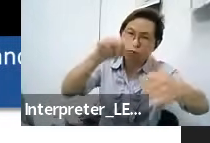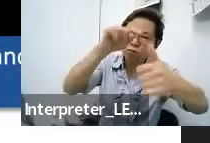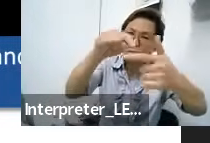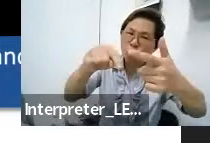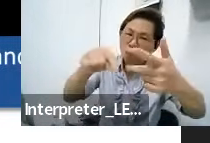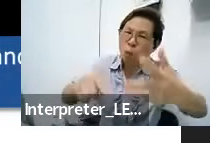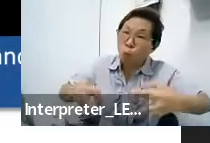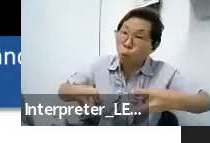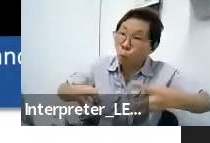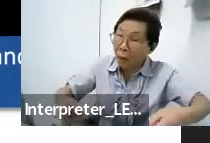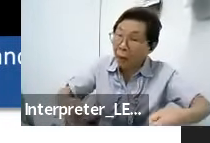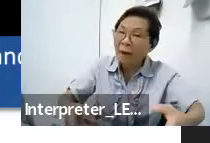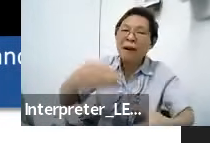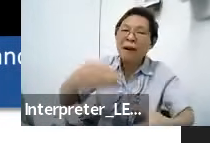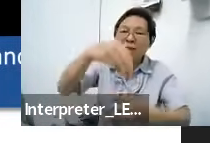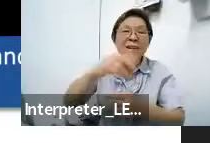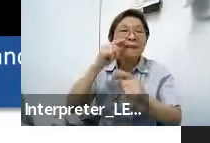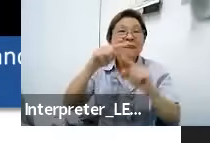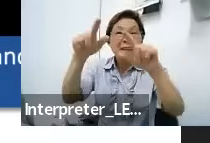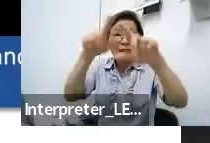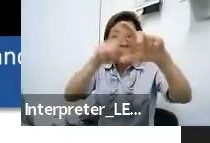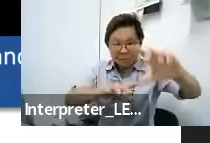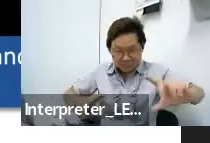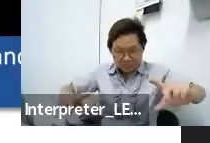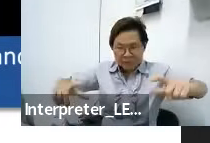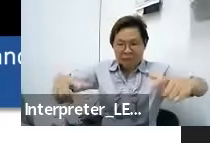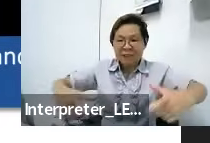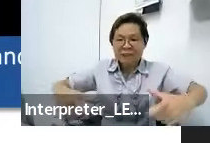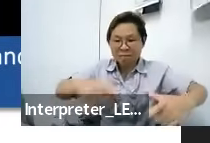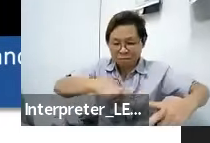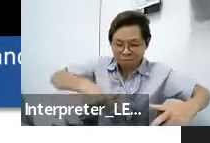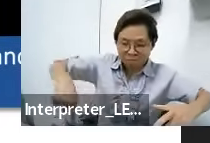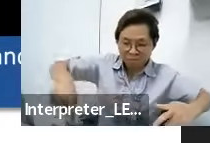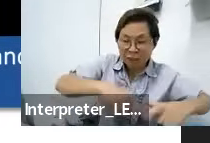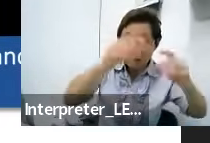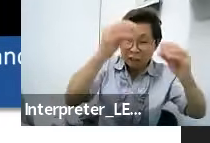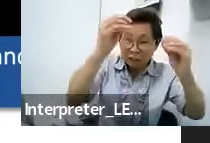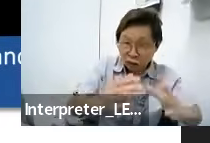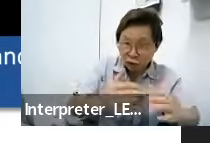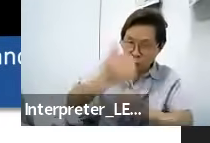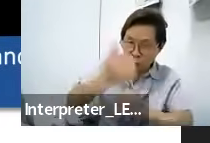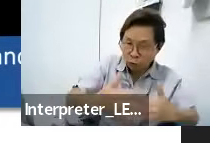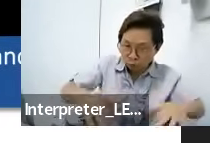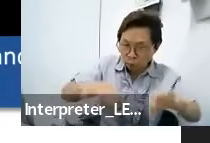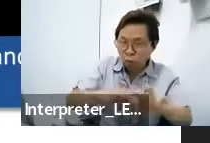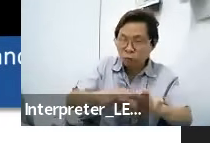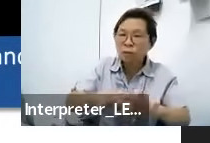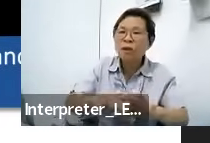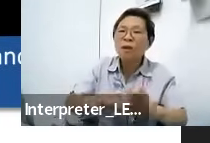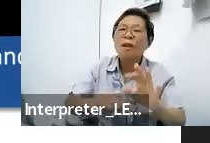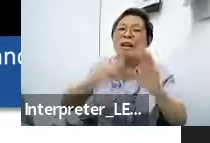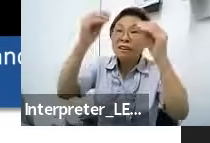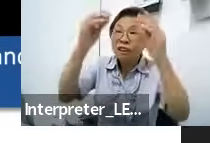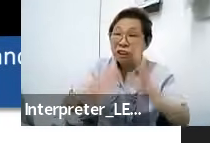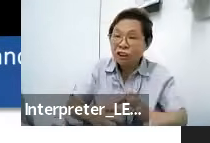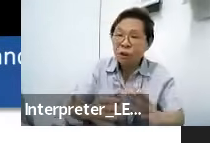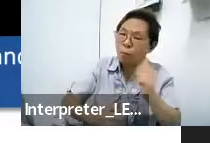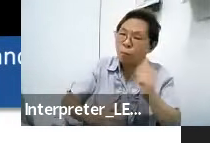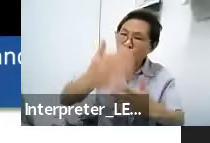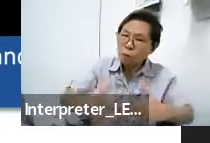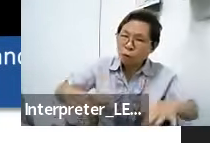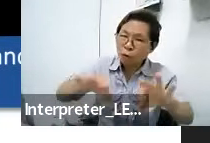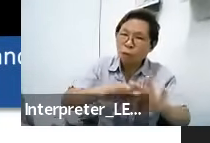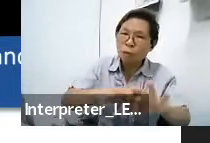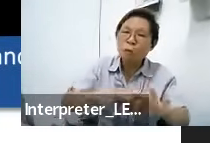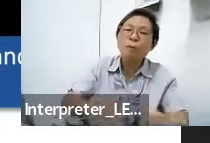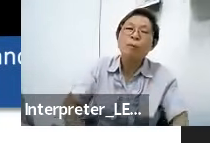see in the circle. Teachers are the most important. Teacher development is very important. Curriculum